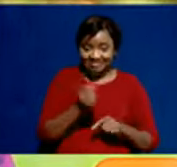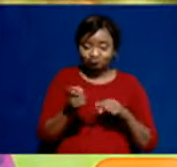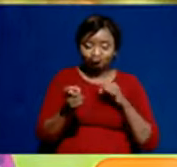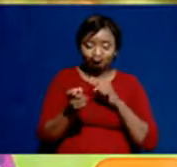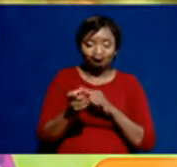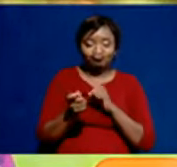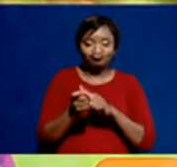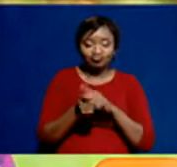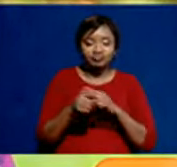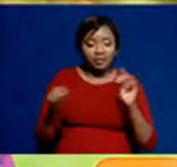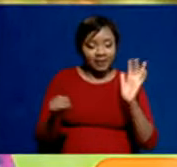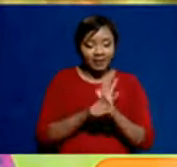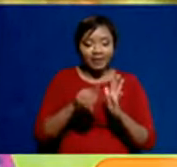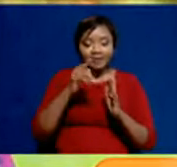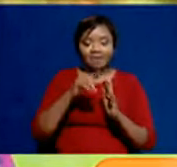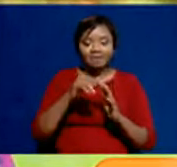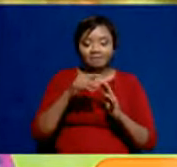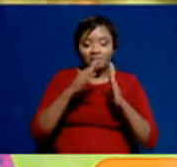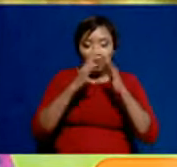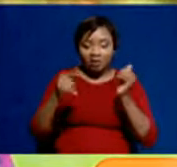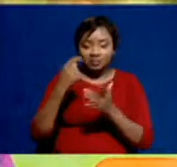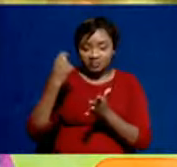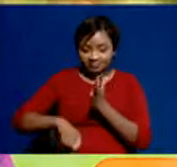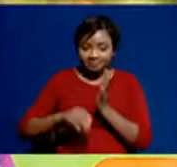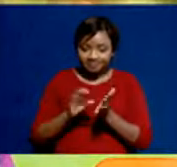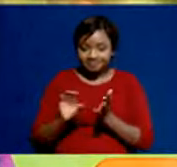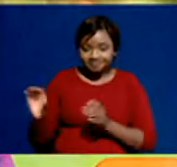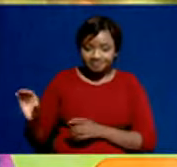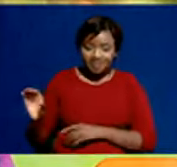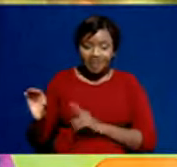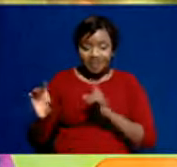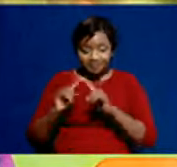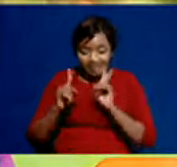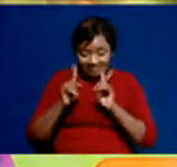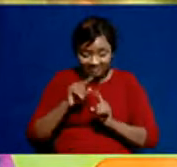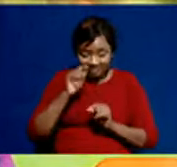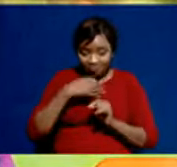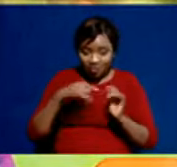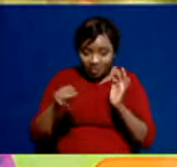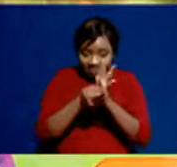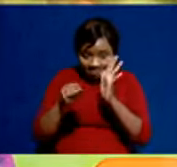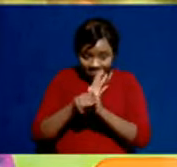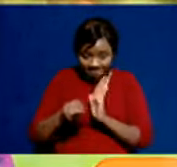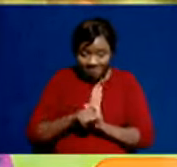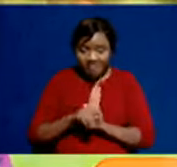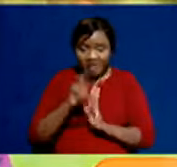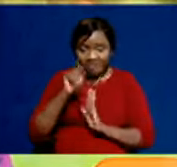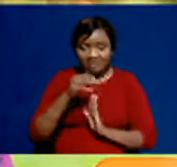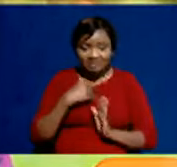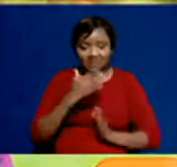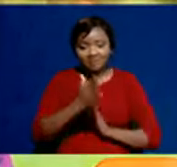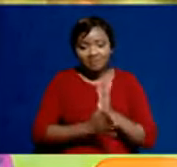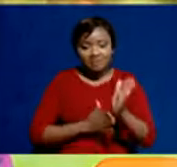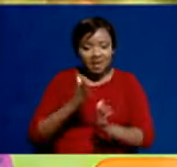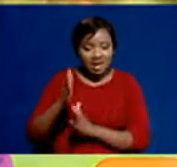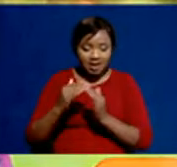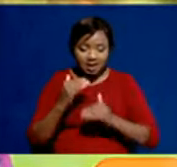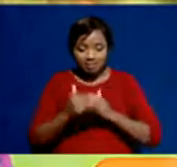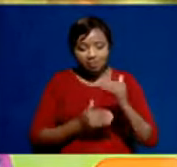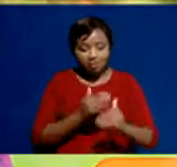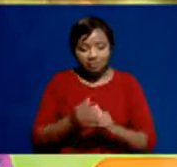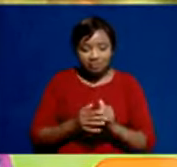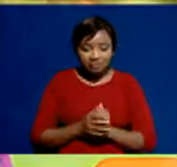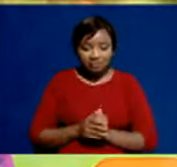formula. The devil is in the detail, the implementation. Can you target people who will